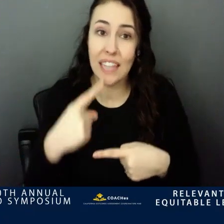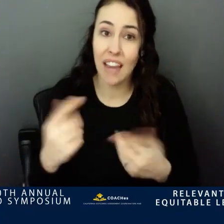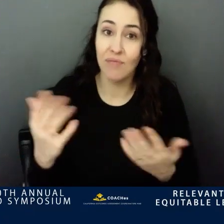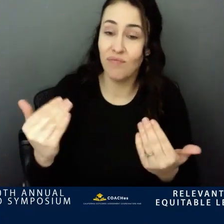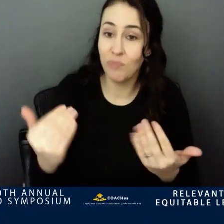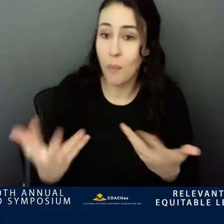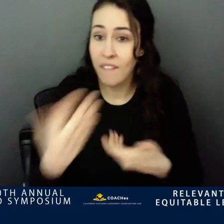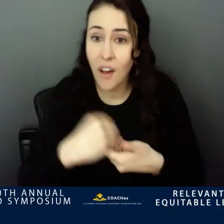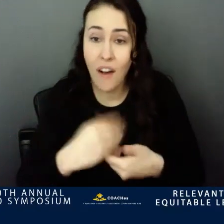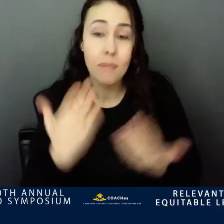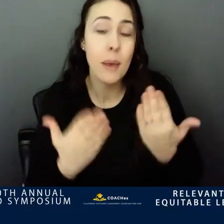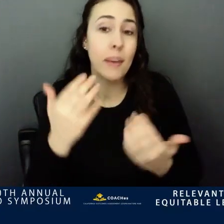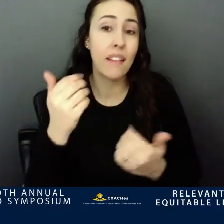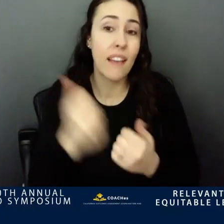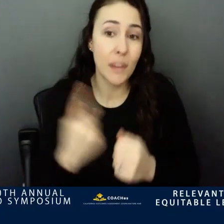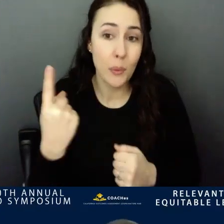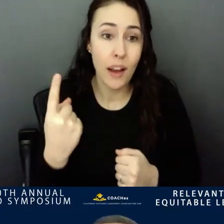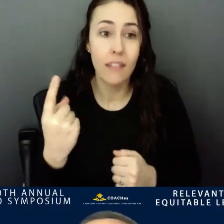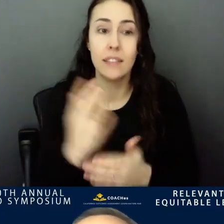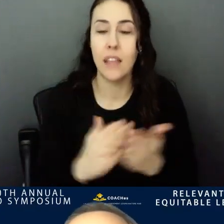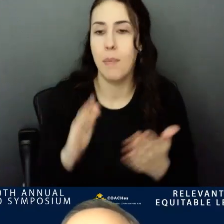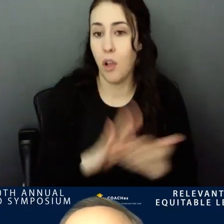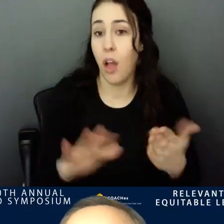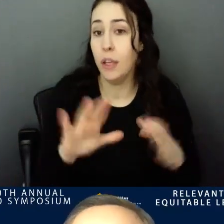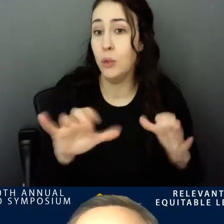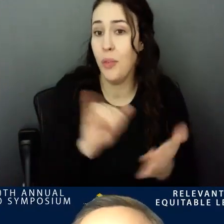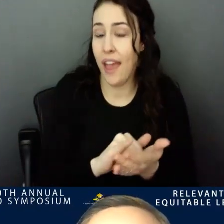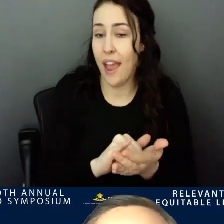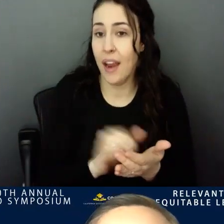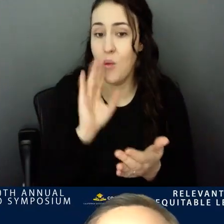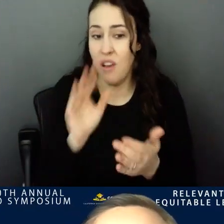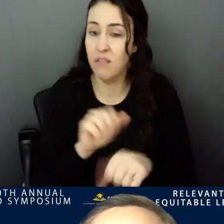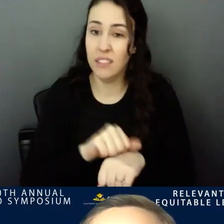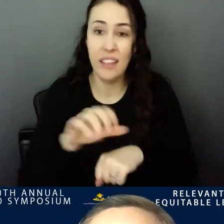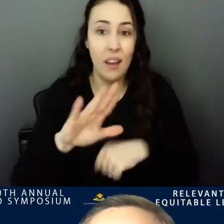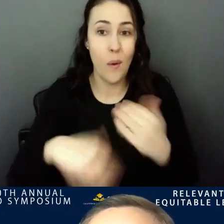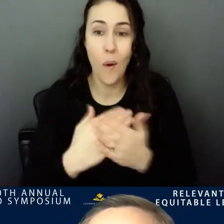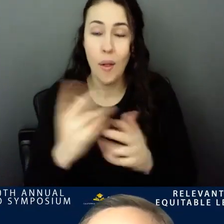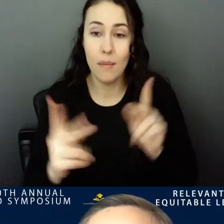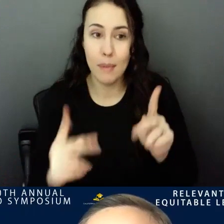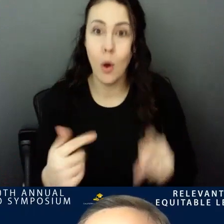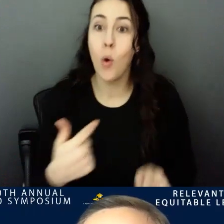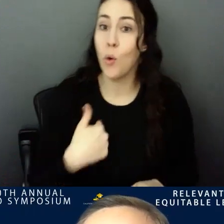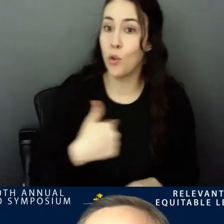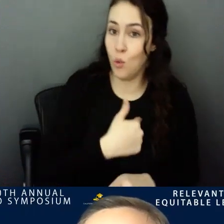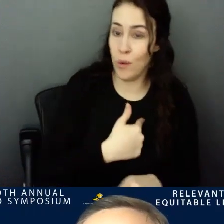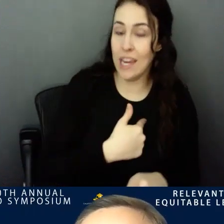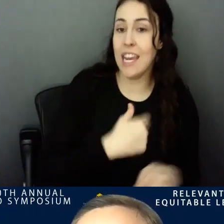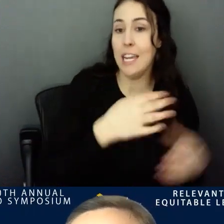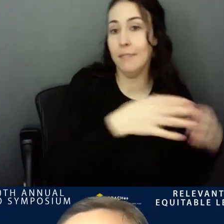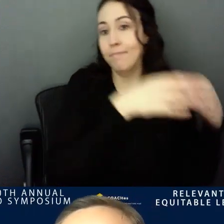everybody. And some colleges do that. They say, we're going to have everybody there. We come, we do a big training, we have a